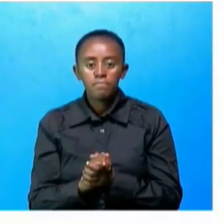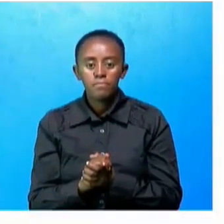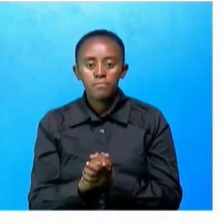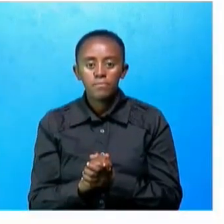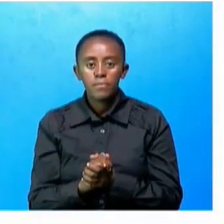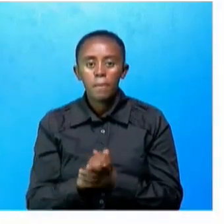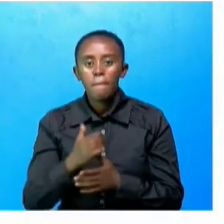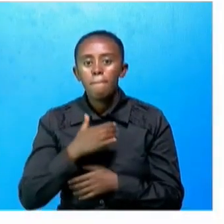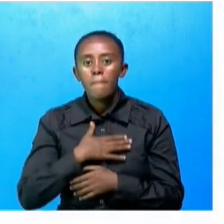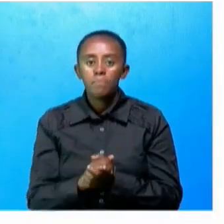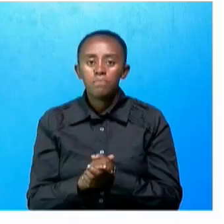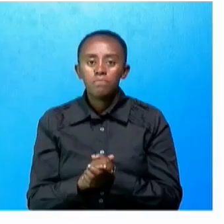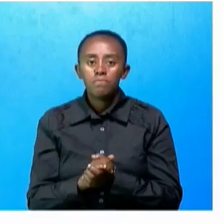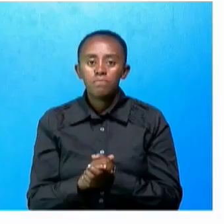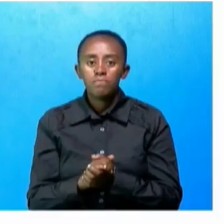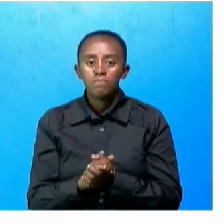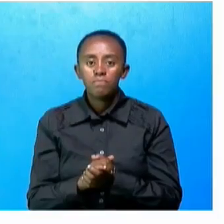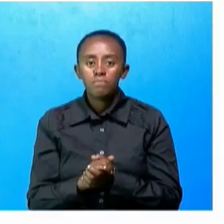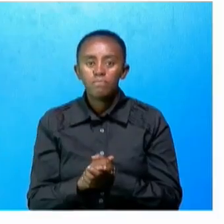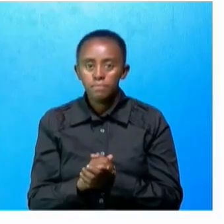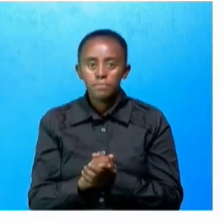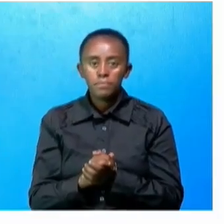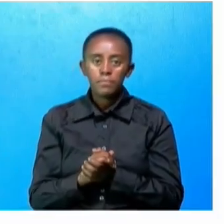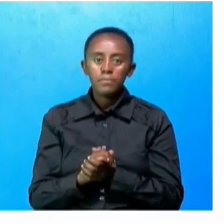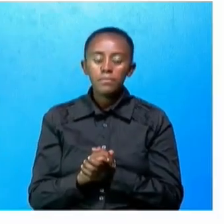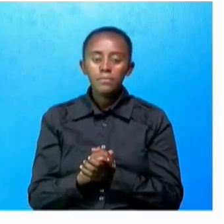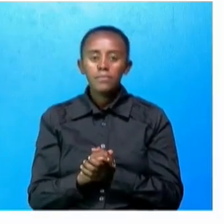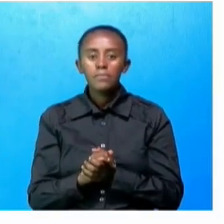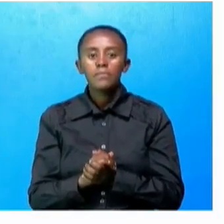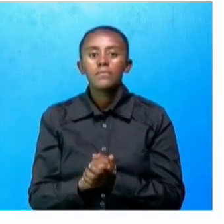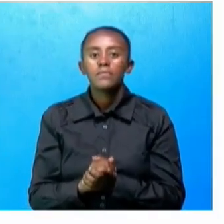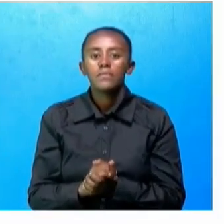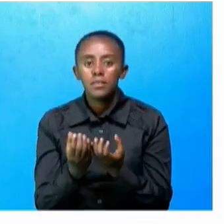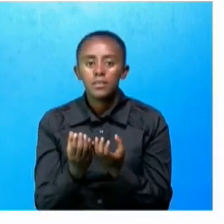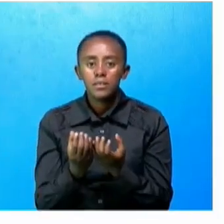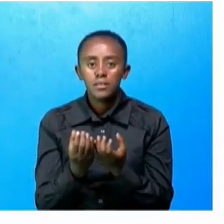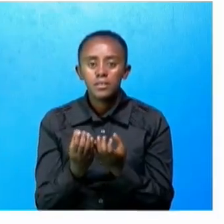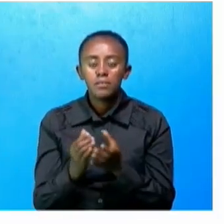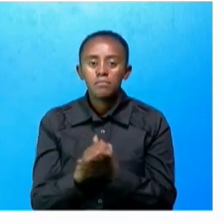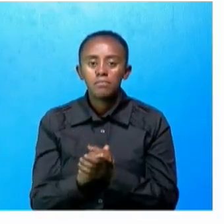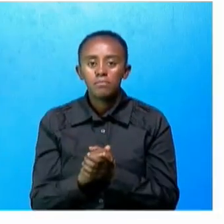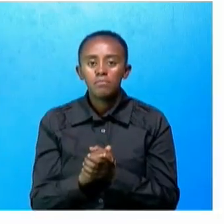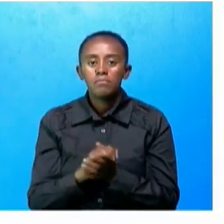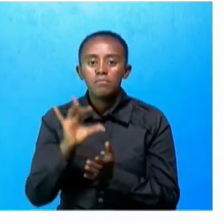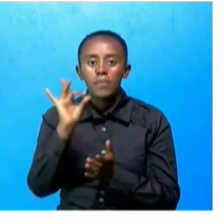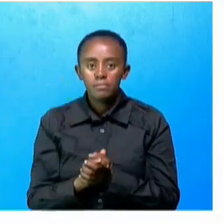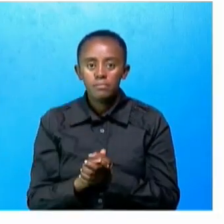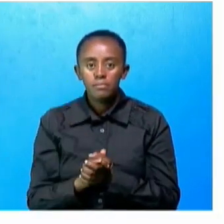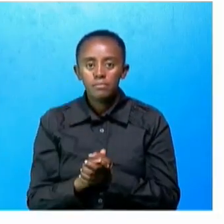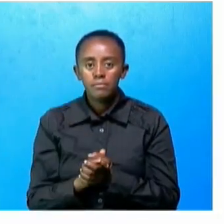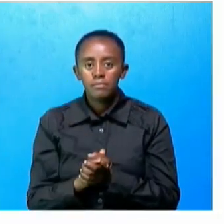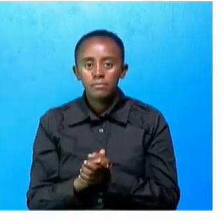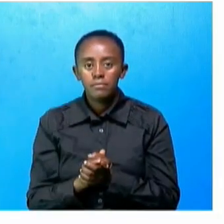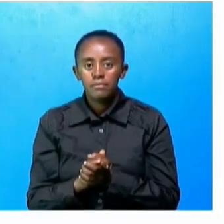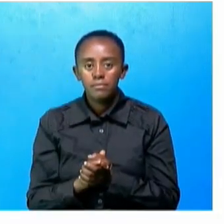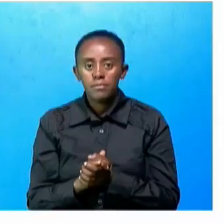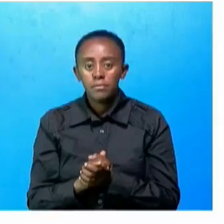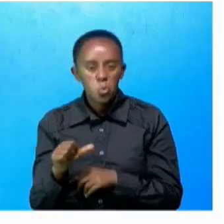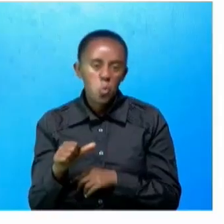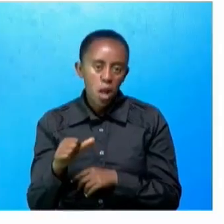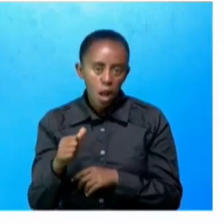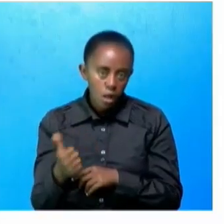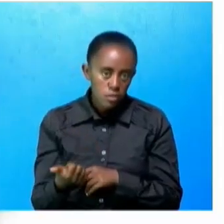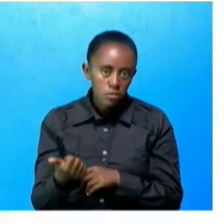my sister is in grade 8,